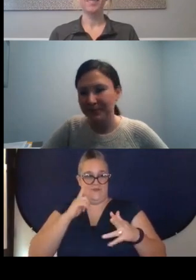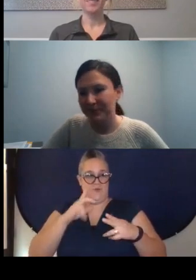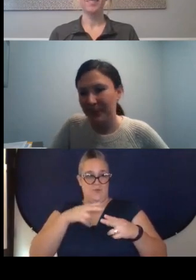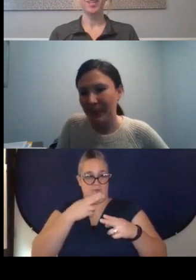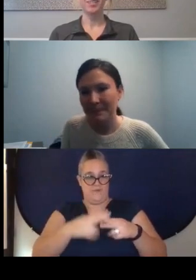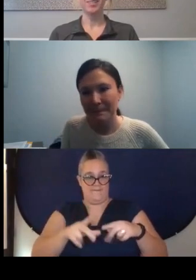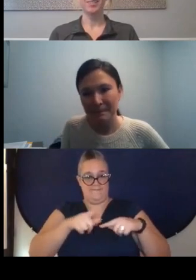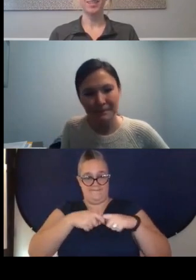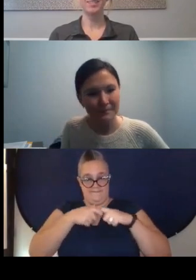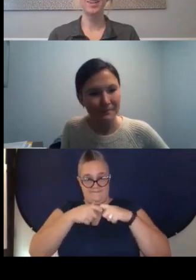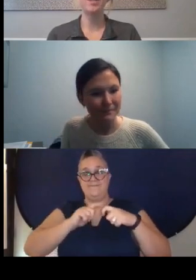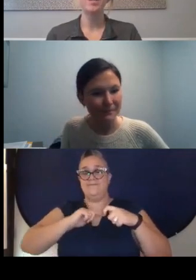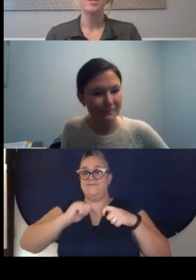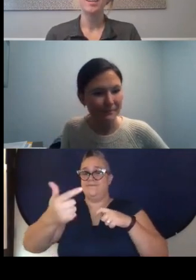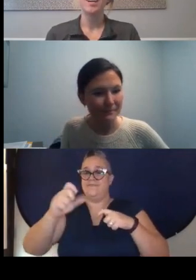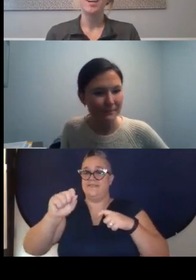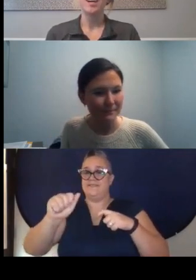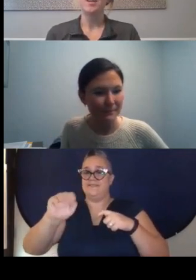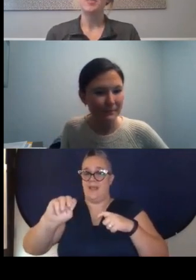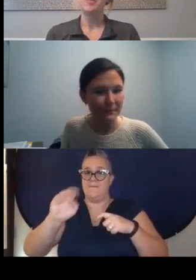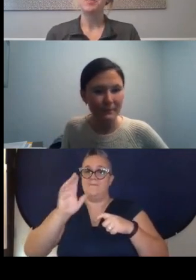here. Great. Thanks, Sarah.